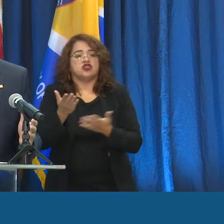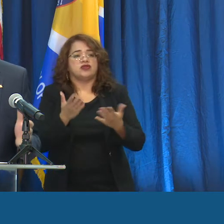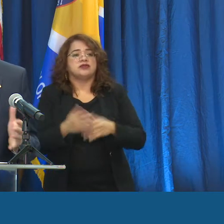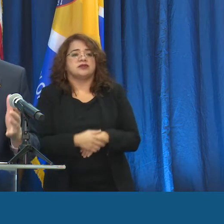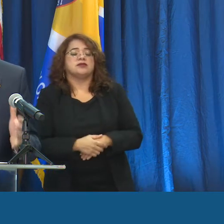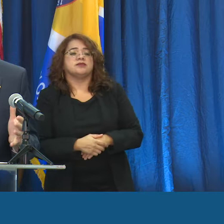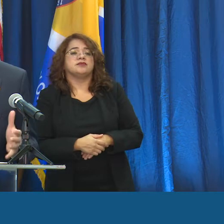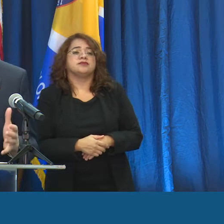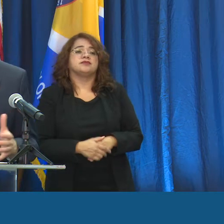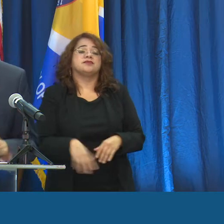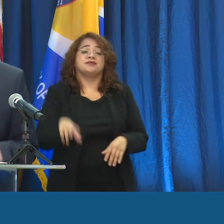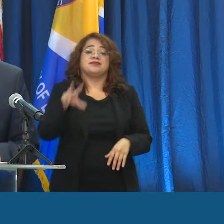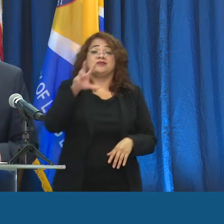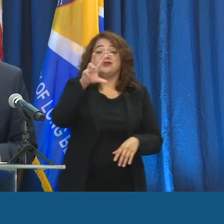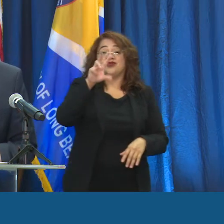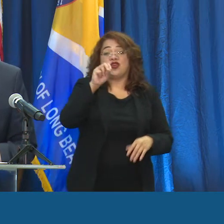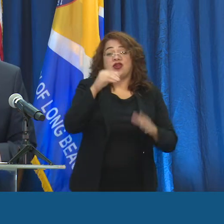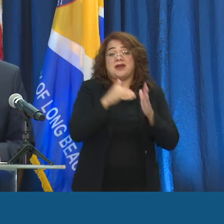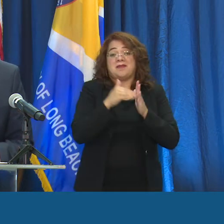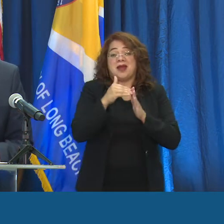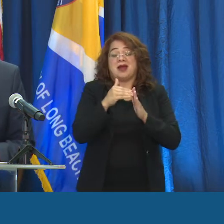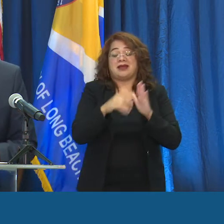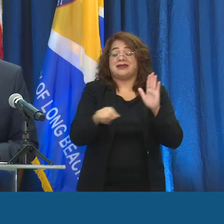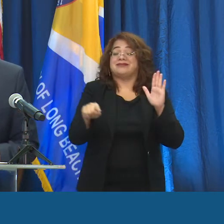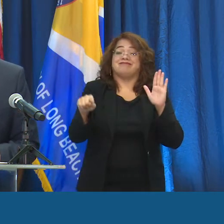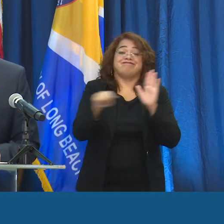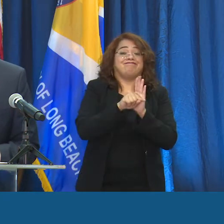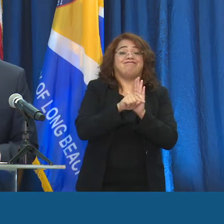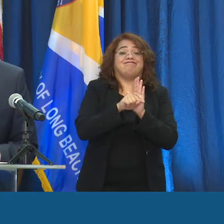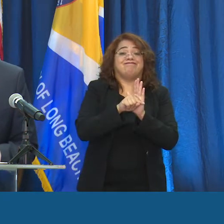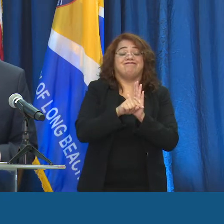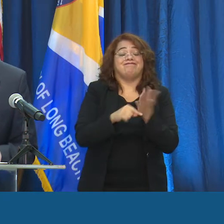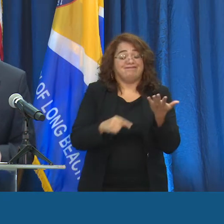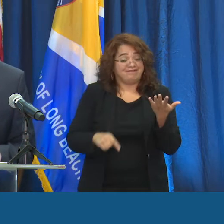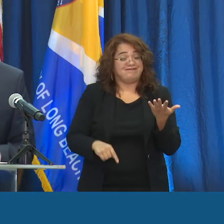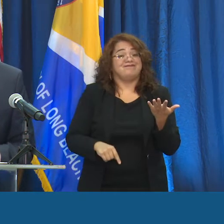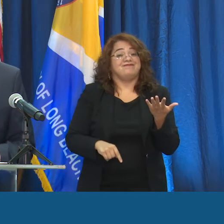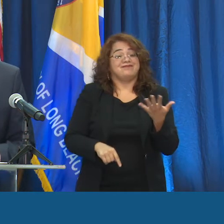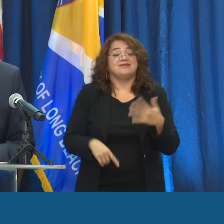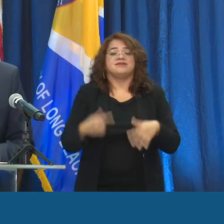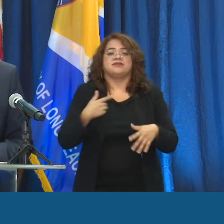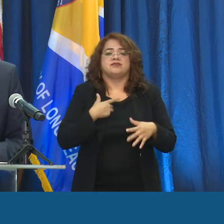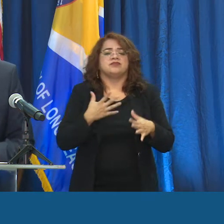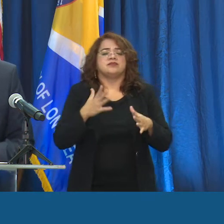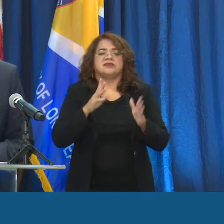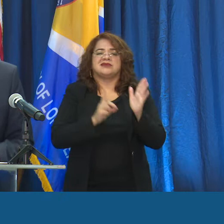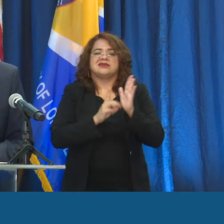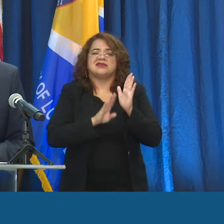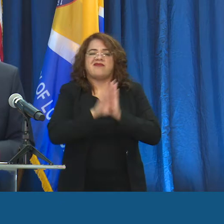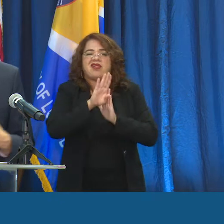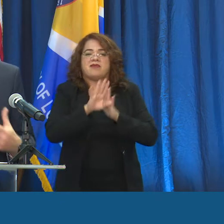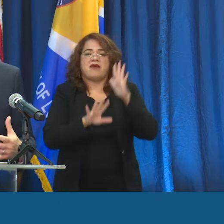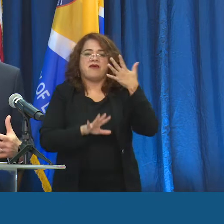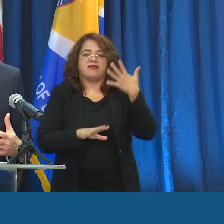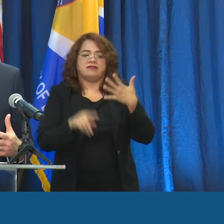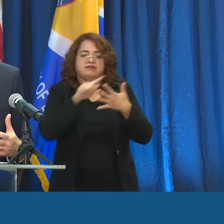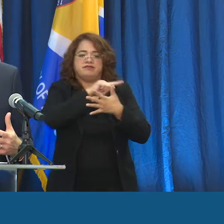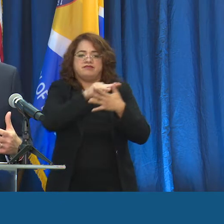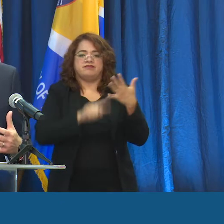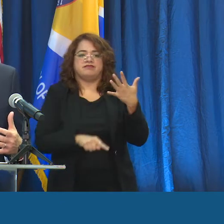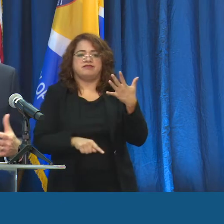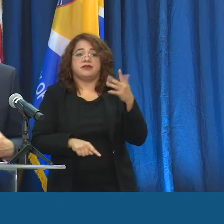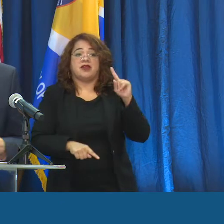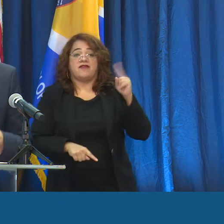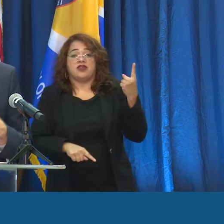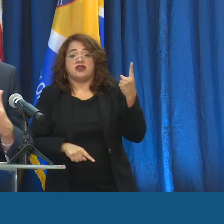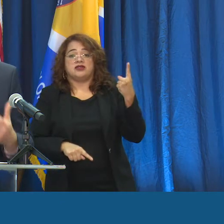solve this $30 million deficit, it's really a 5-step approach. The first is assistance from